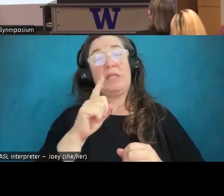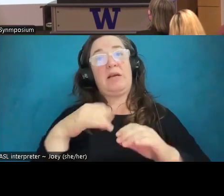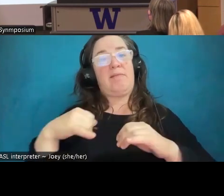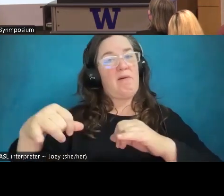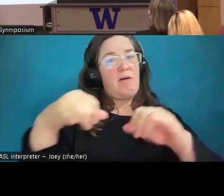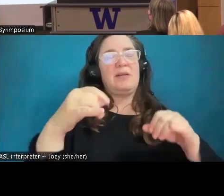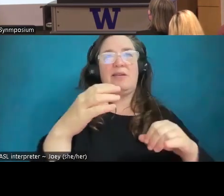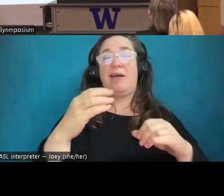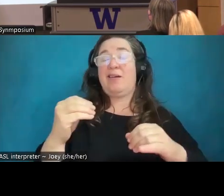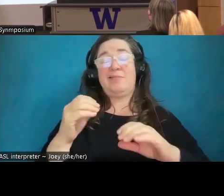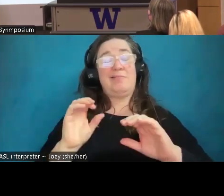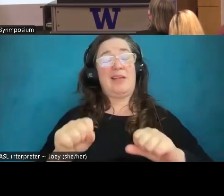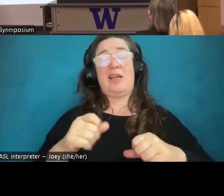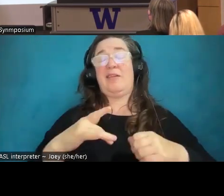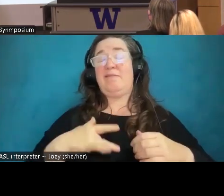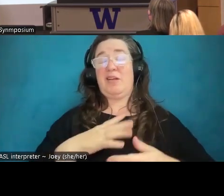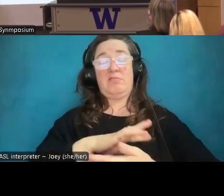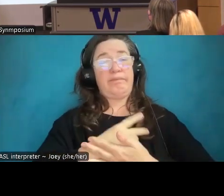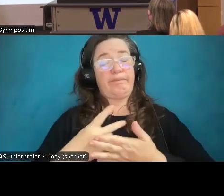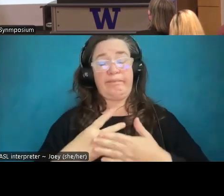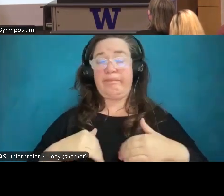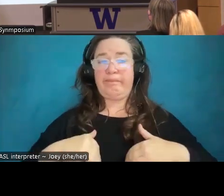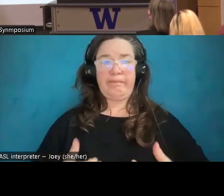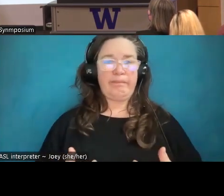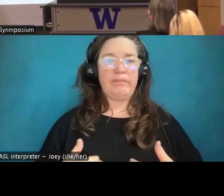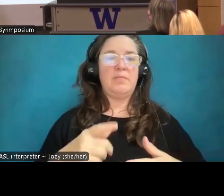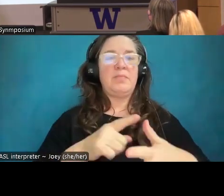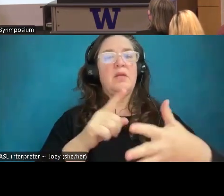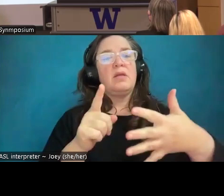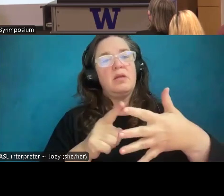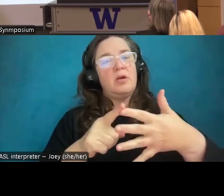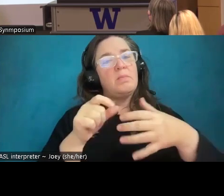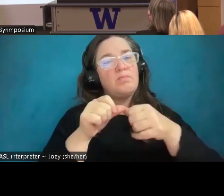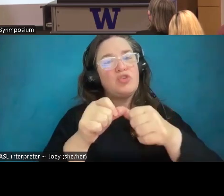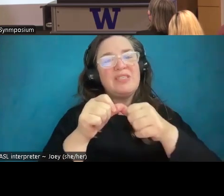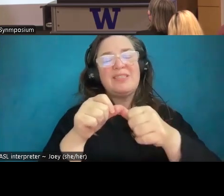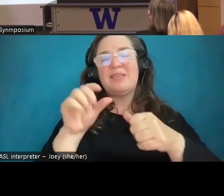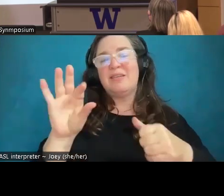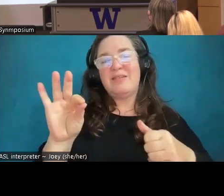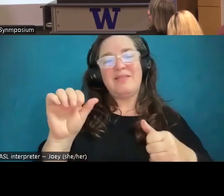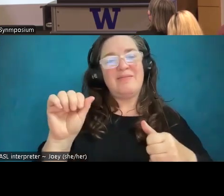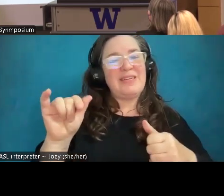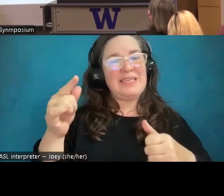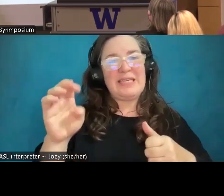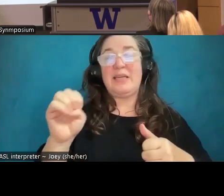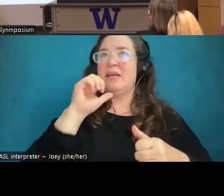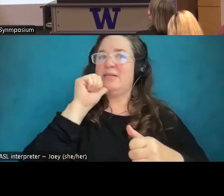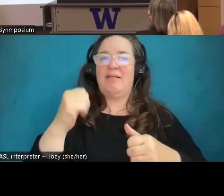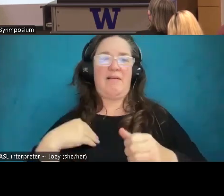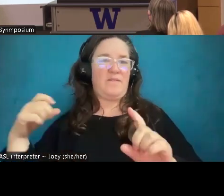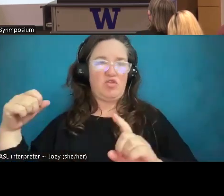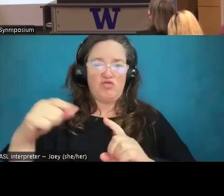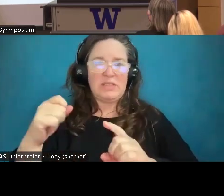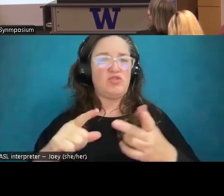see persistent fatigue that's not triggered. We also see difficulties concentrating and memory